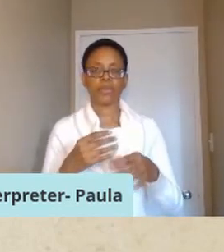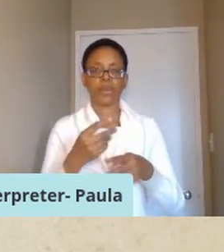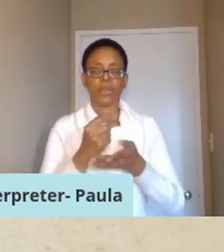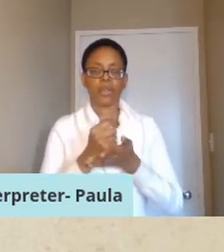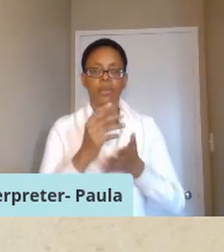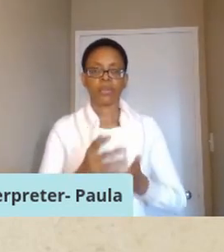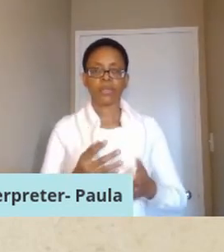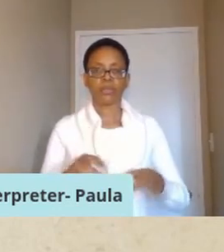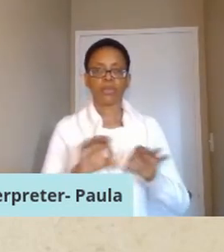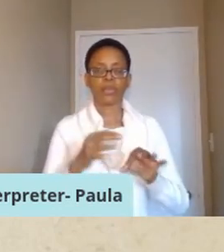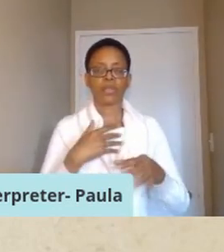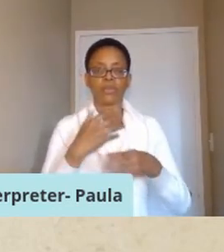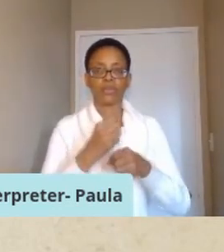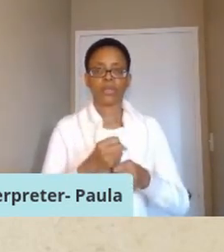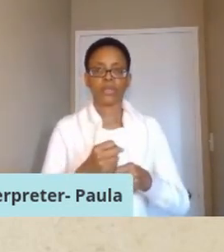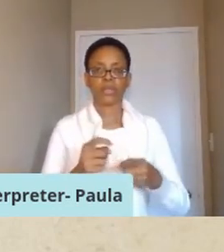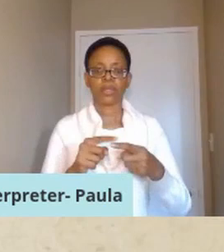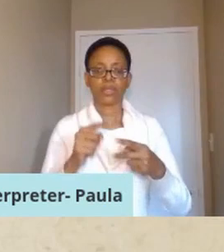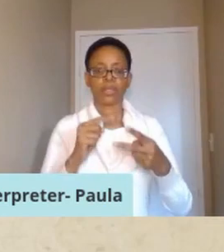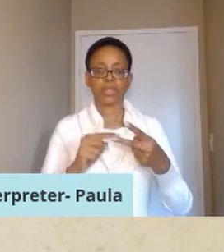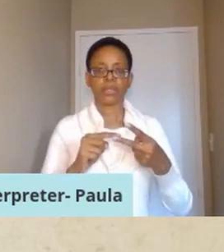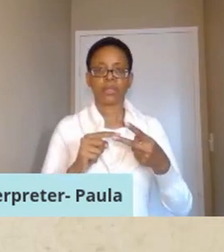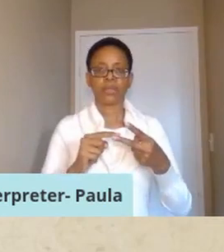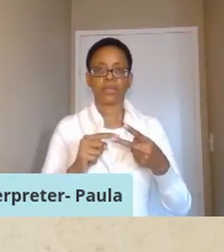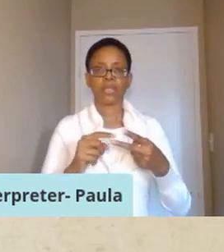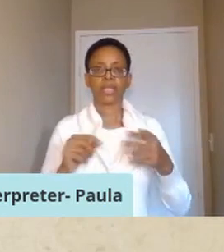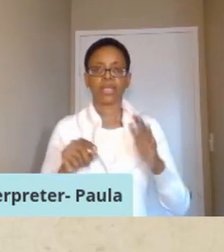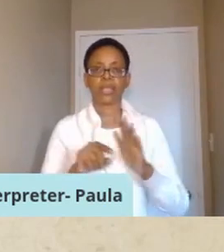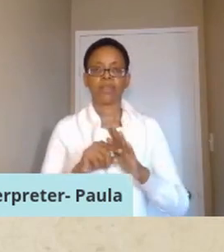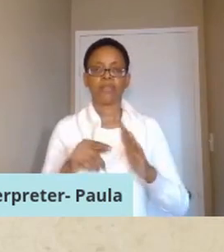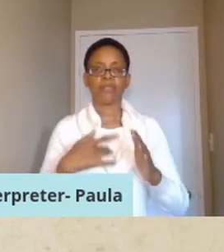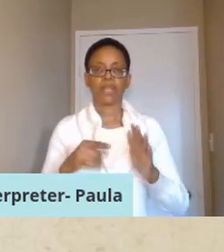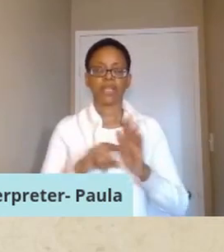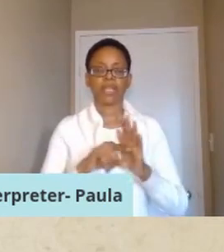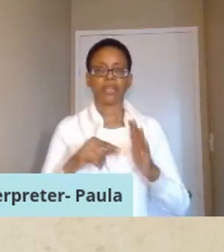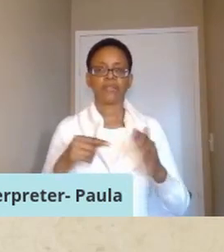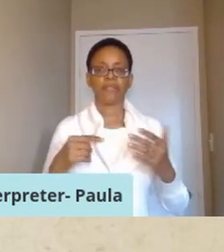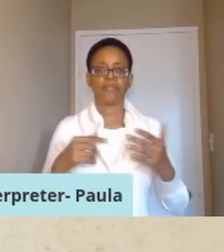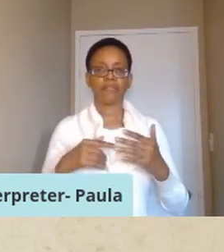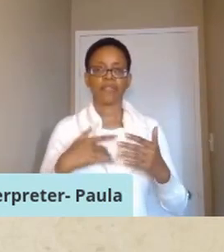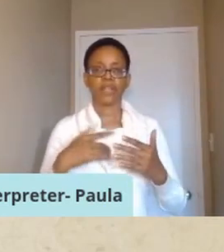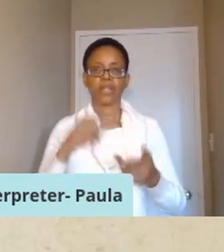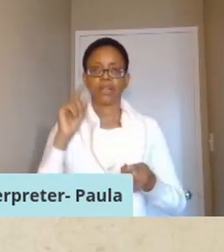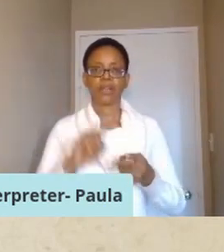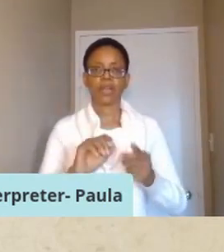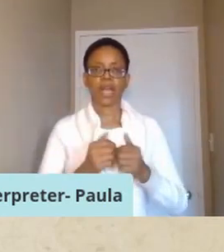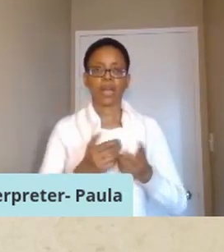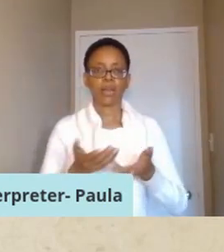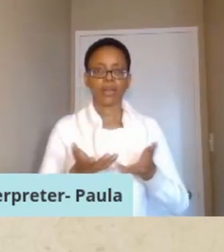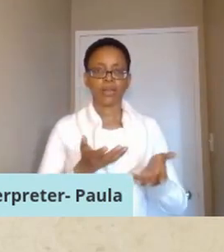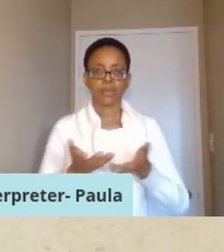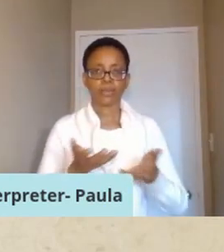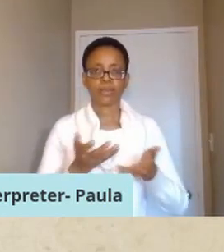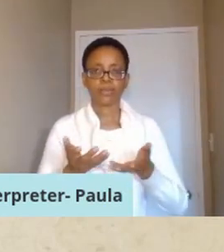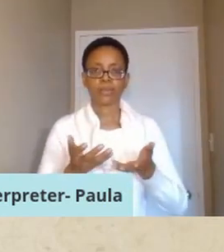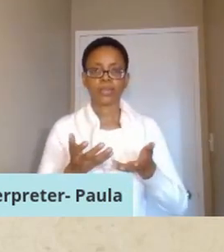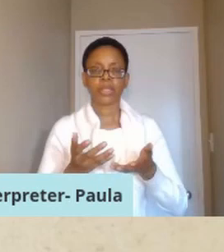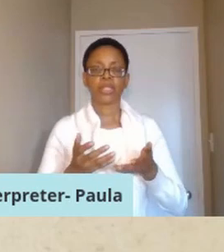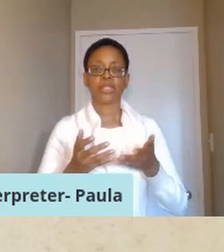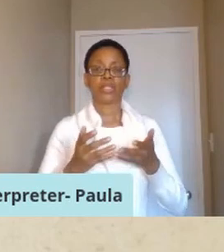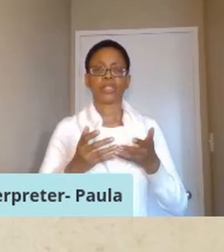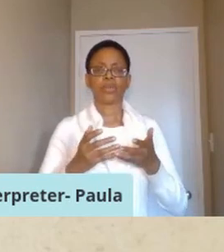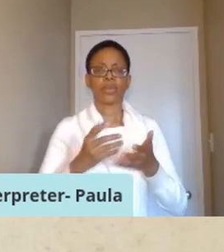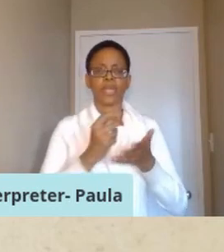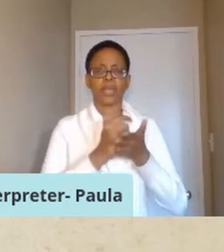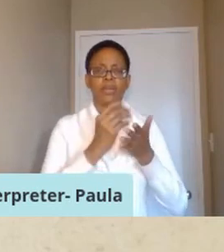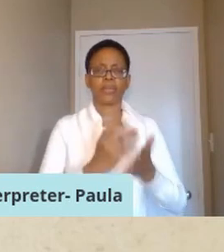reducing fear and negative feeling through engagement. So spiritual caregiver should avoid creating the fear. In